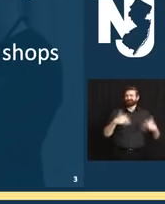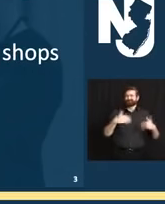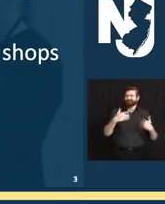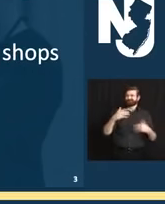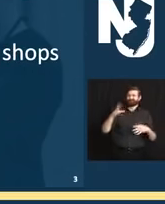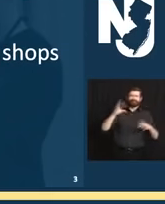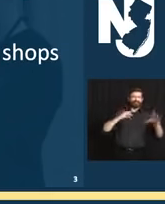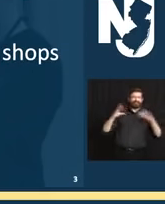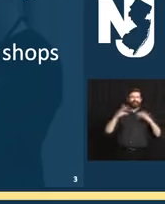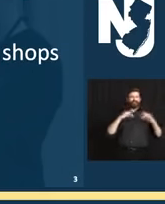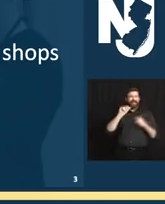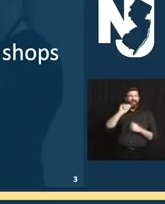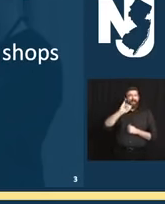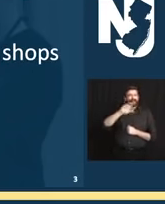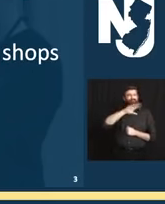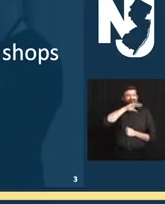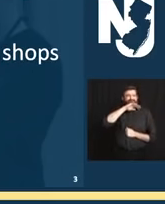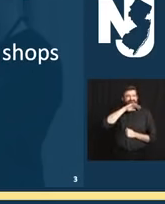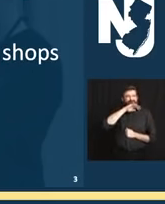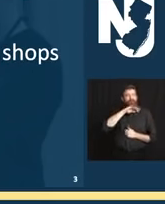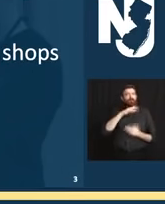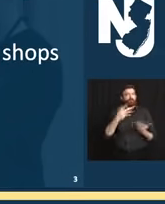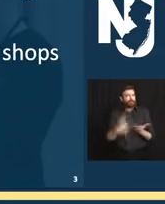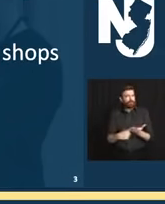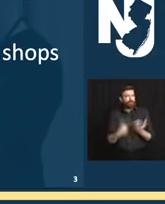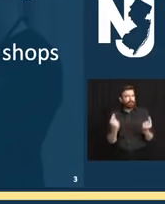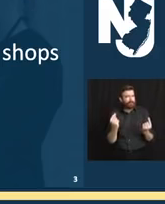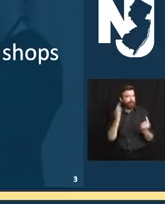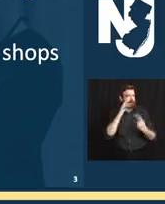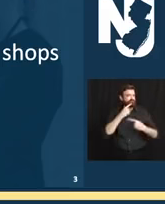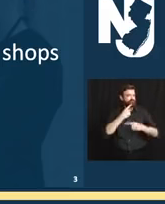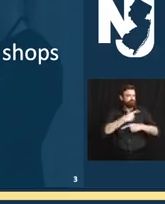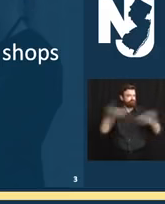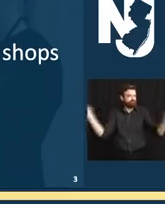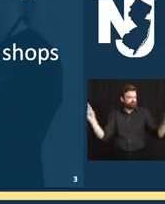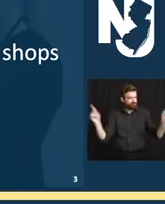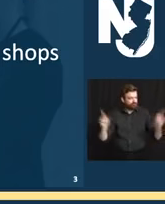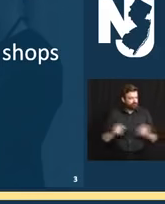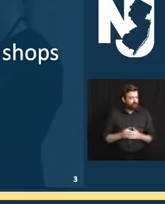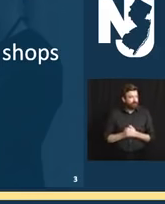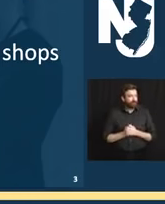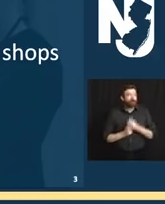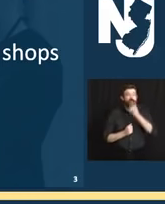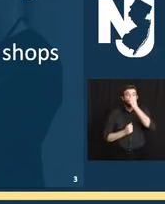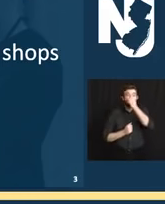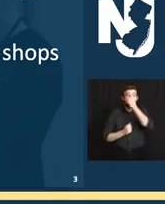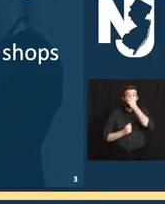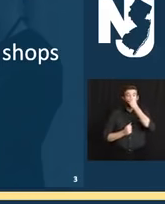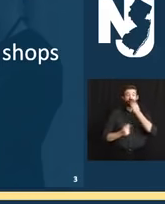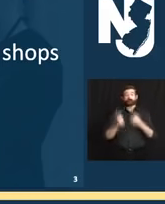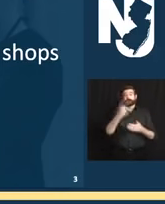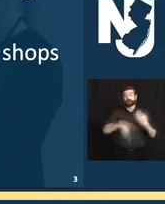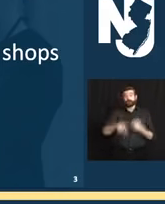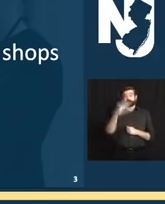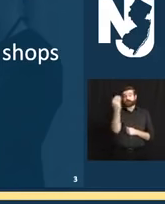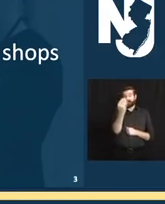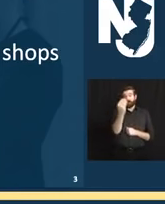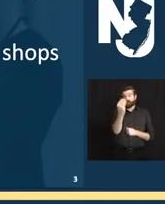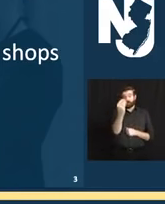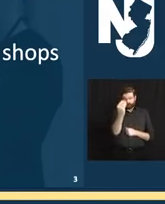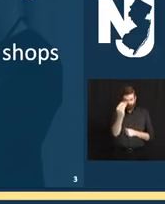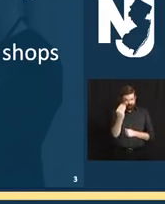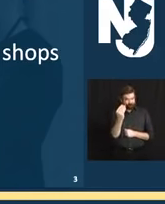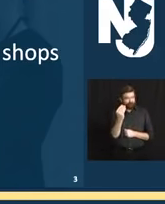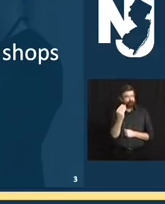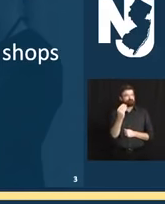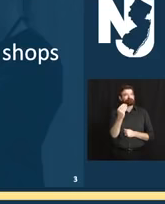weekend, on Monday, we'll take our next step in stage 2 of our restart and recovery, as our hair salons, barbershops, and personal